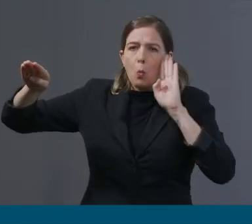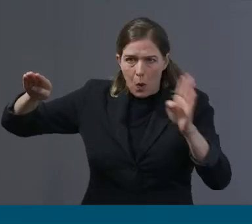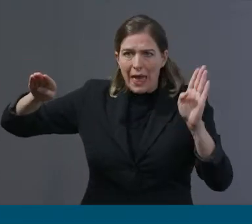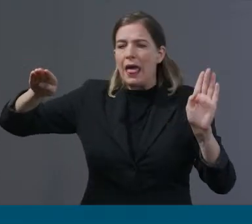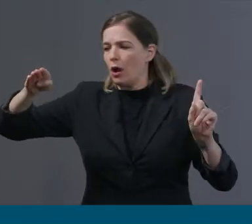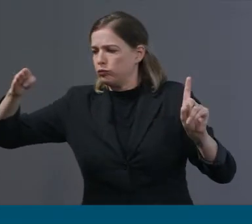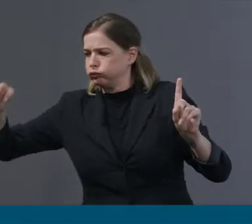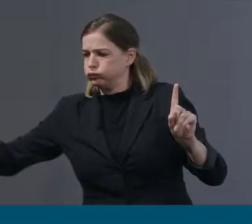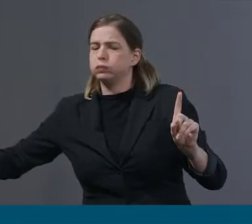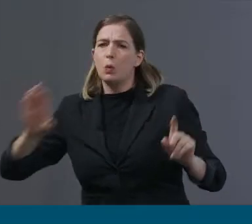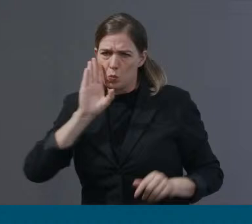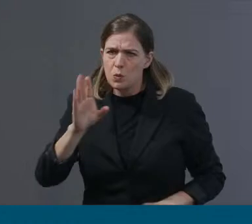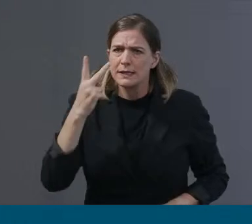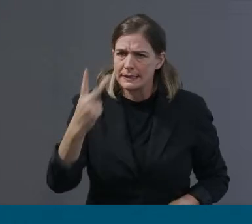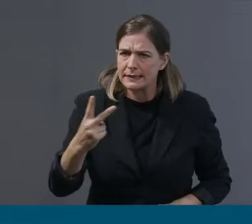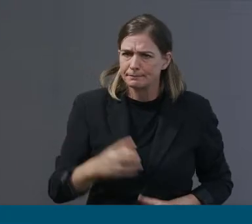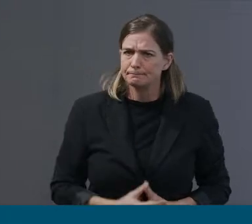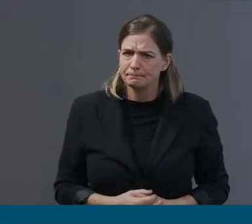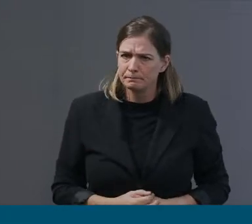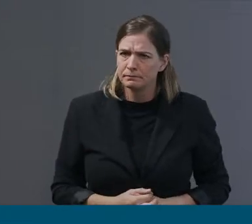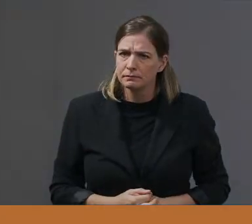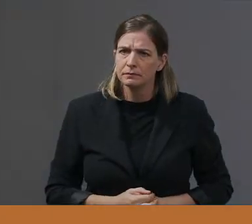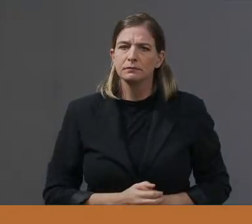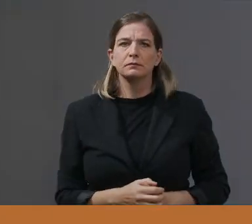downward direction.